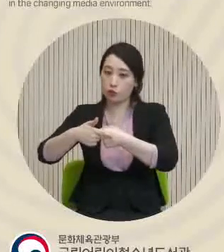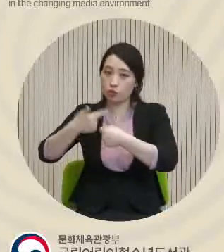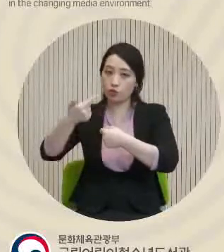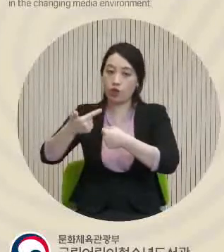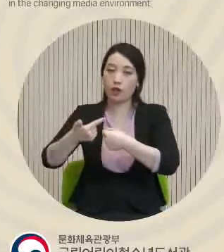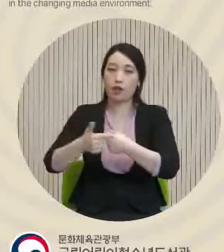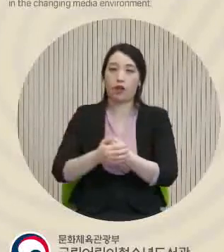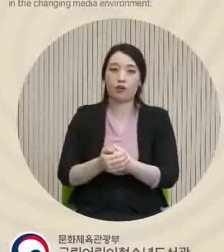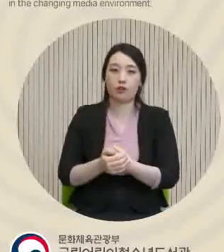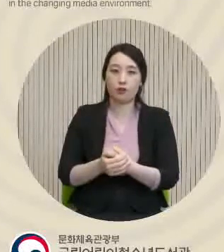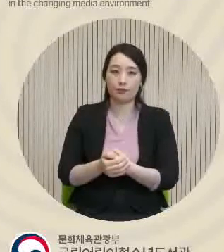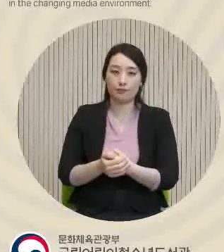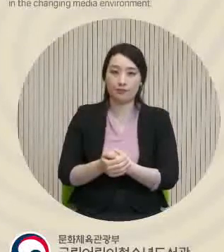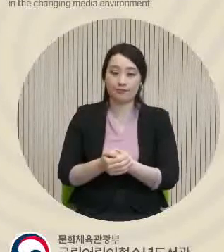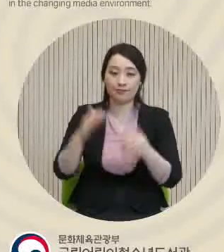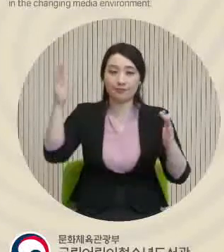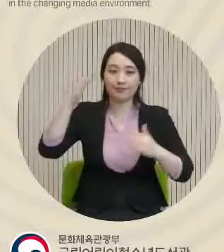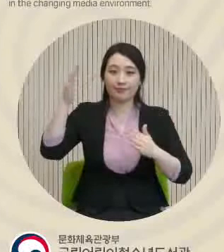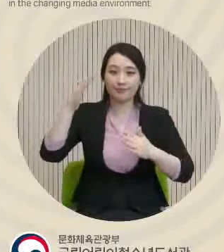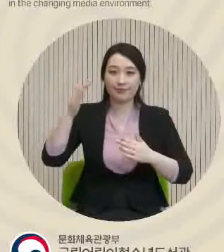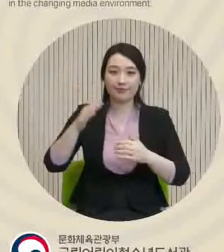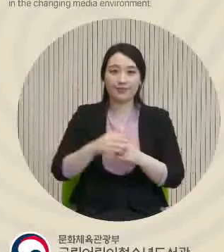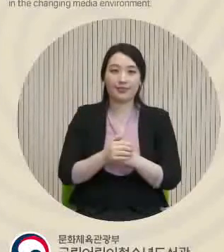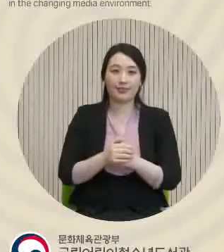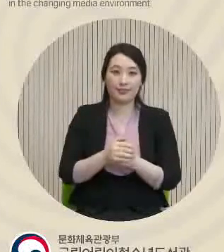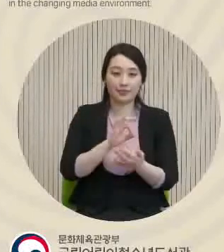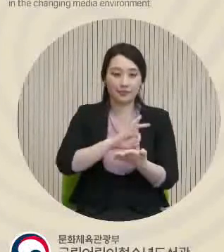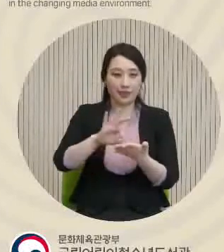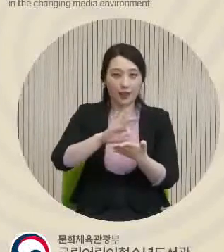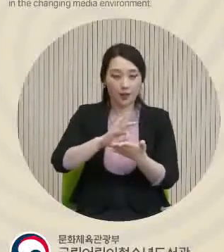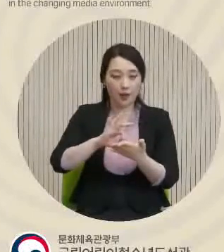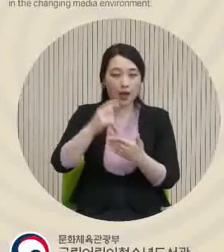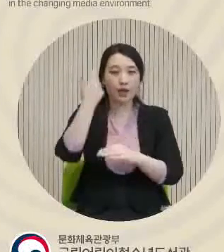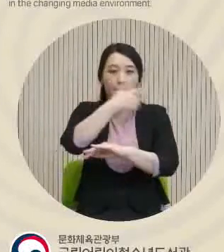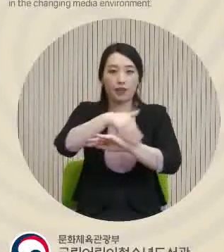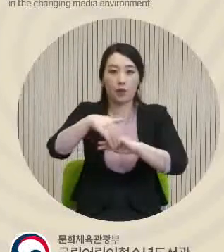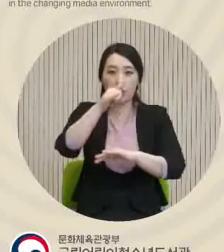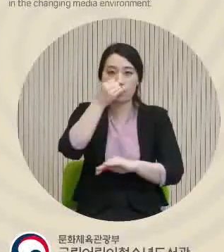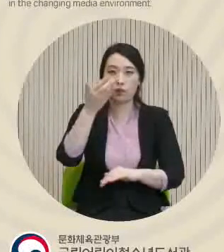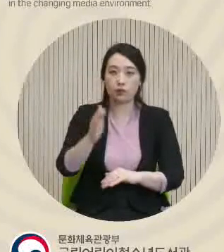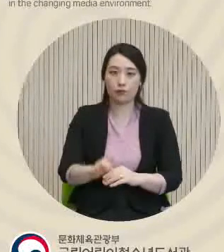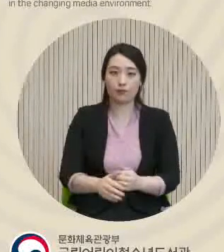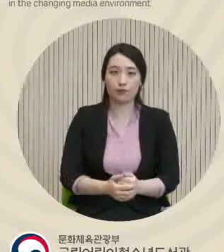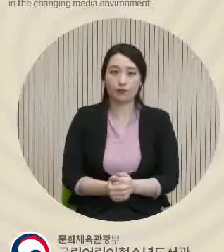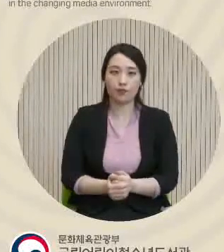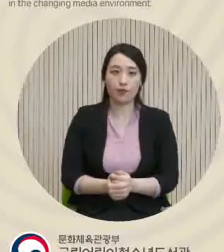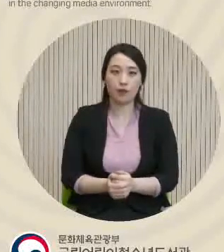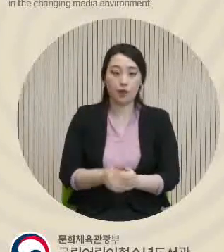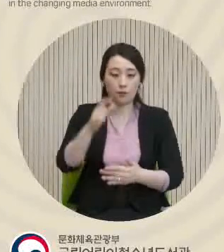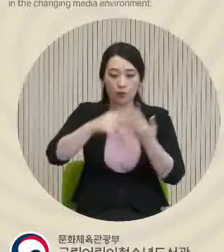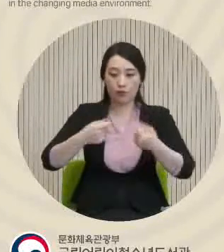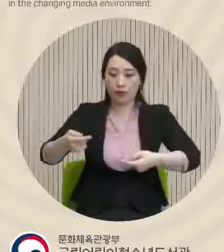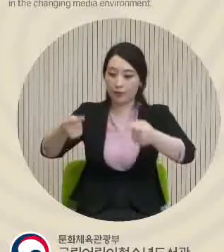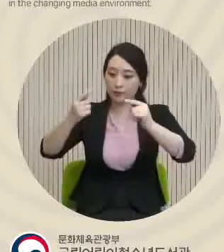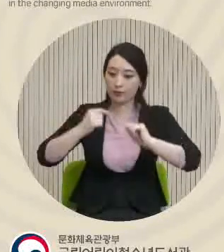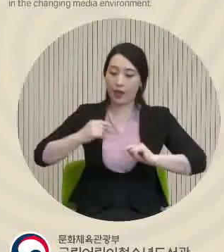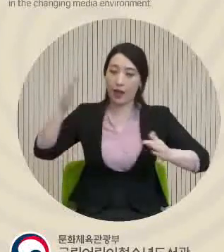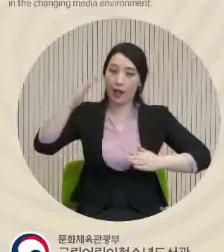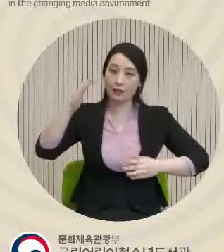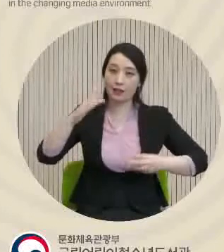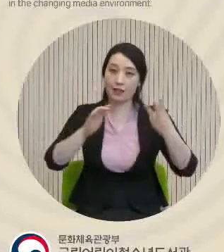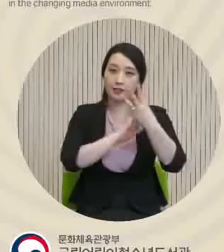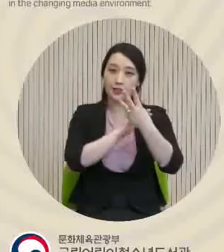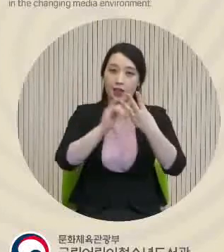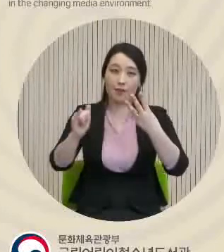schools, students in 5th and 6th grades in a school near our university participate in this